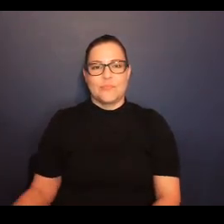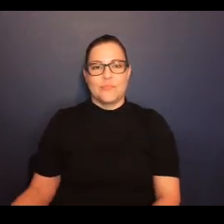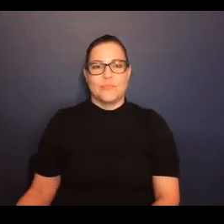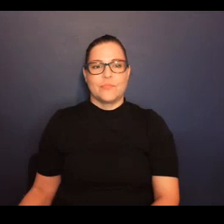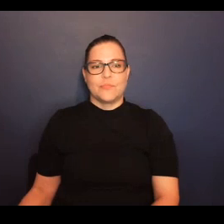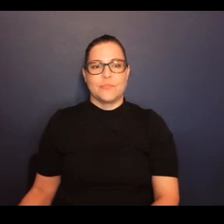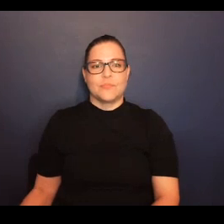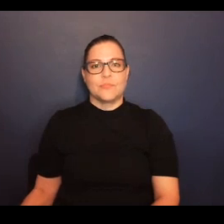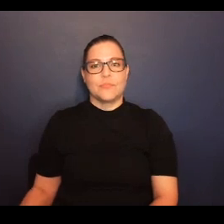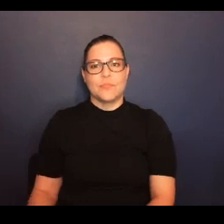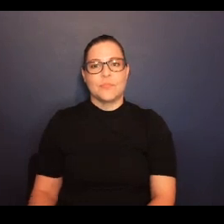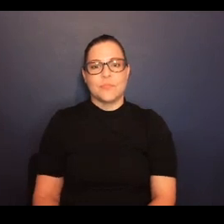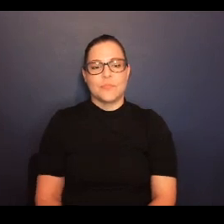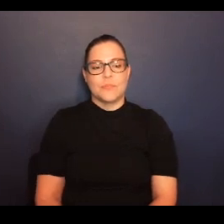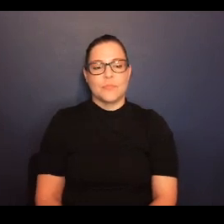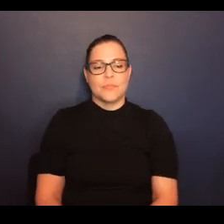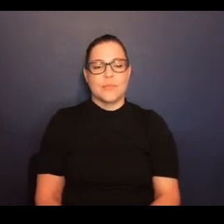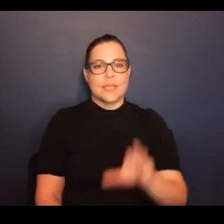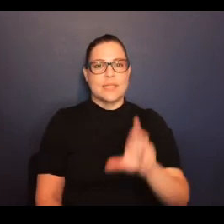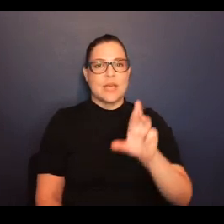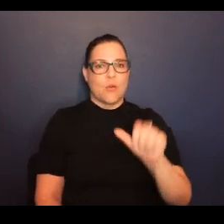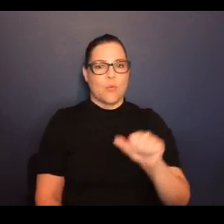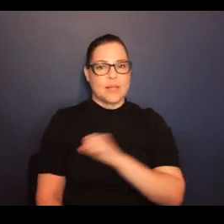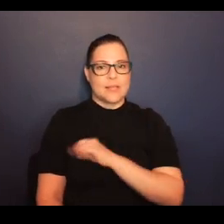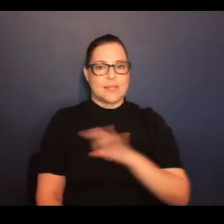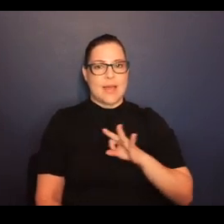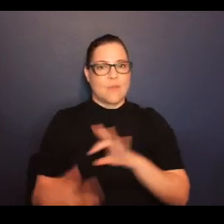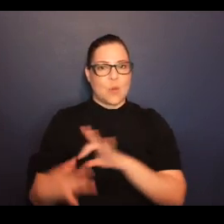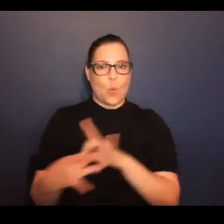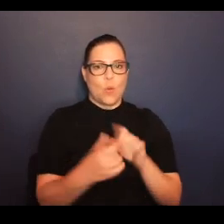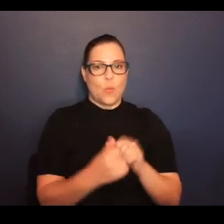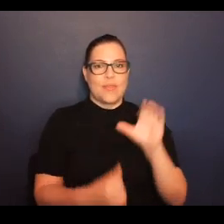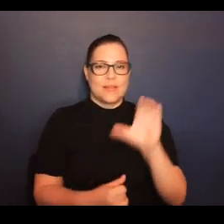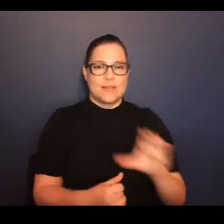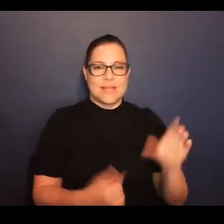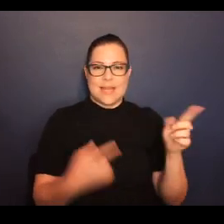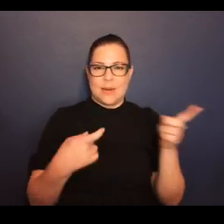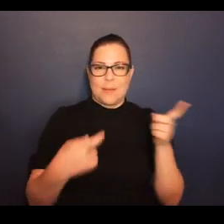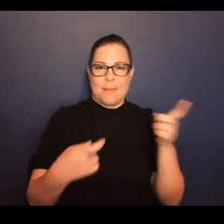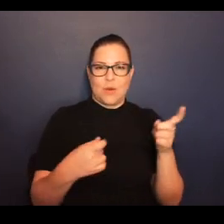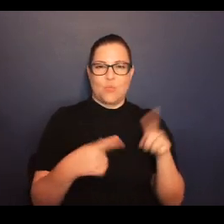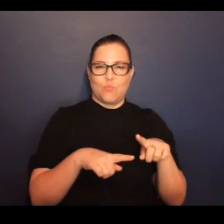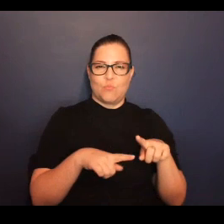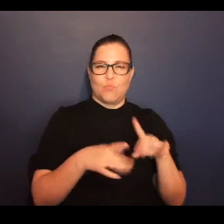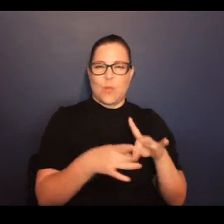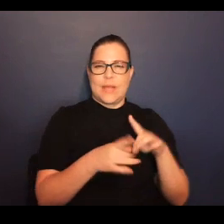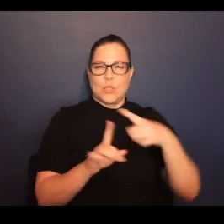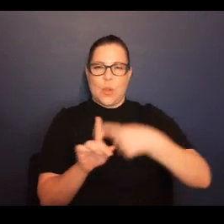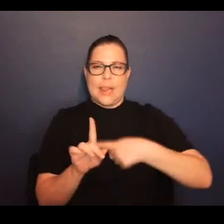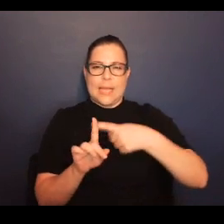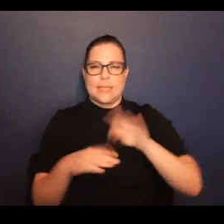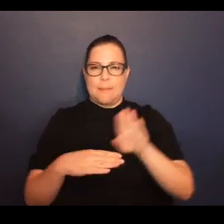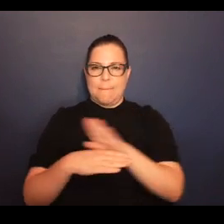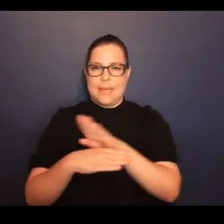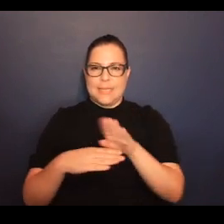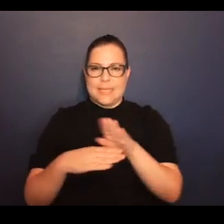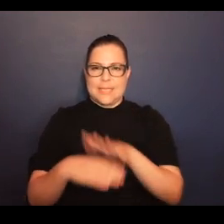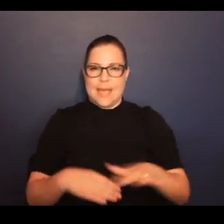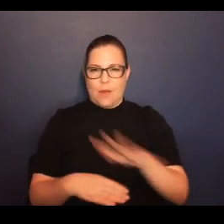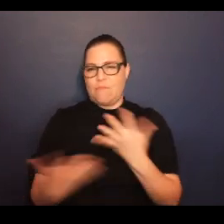So the CR staff is continuing to coordinate with Centennial Management on the leasing of the commercial spaces, as was previously